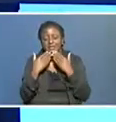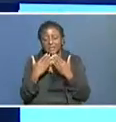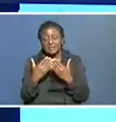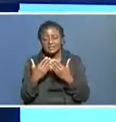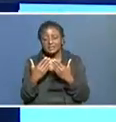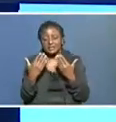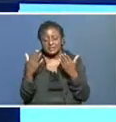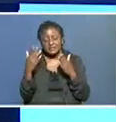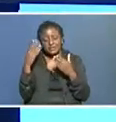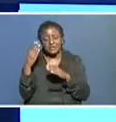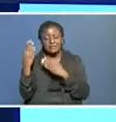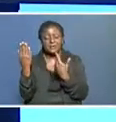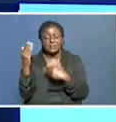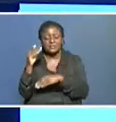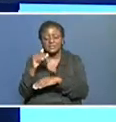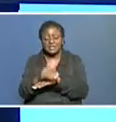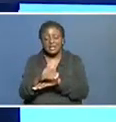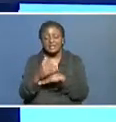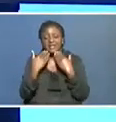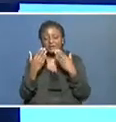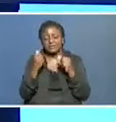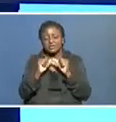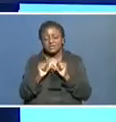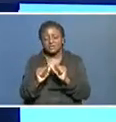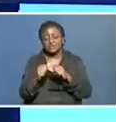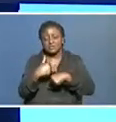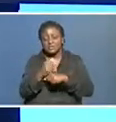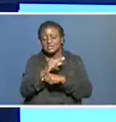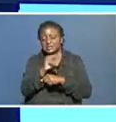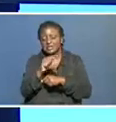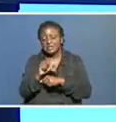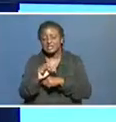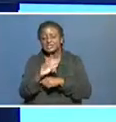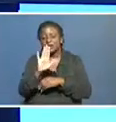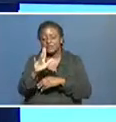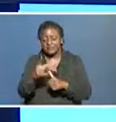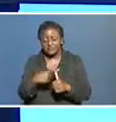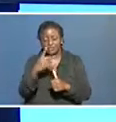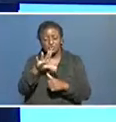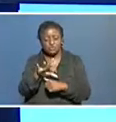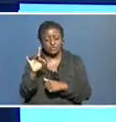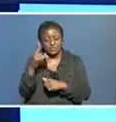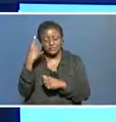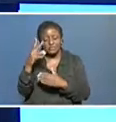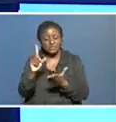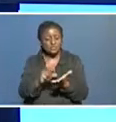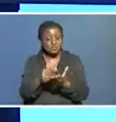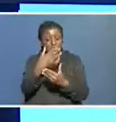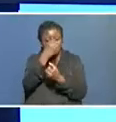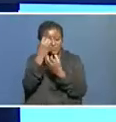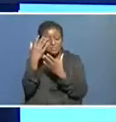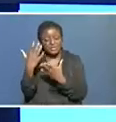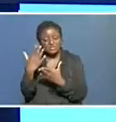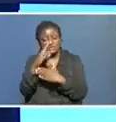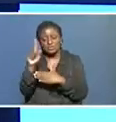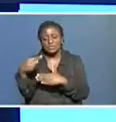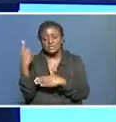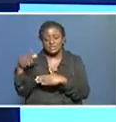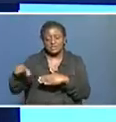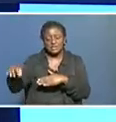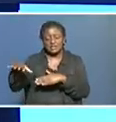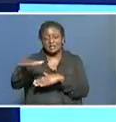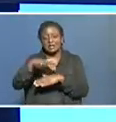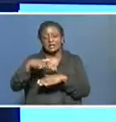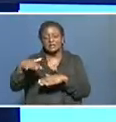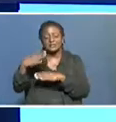Basil. That does it for the Bahamas tonight. Thank you for continuing to make ZNS your first choice for news and information. Only the sun covers